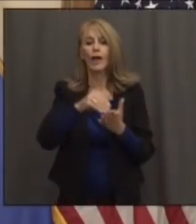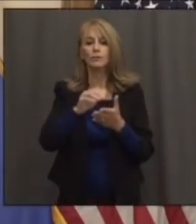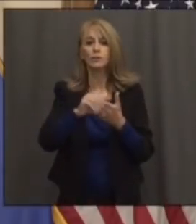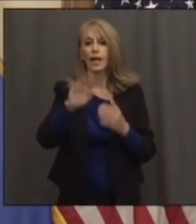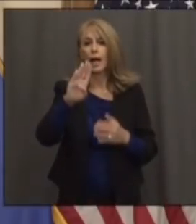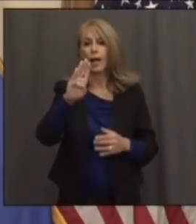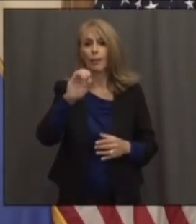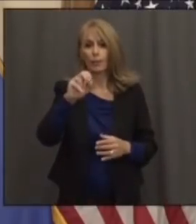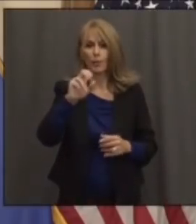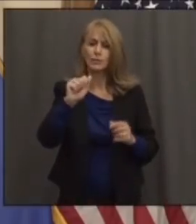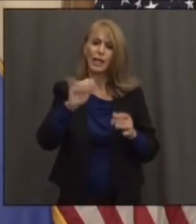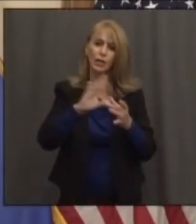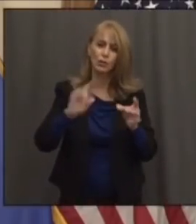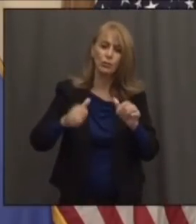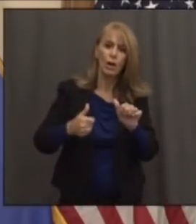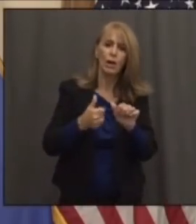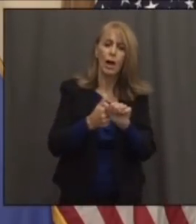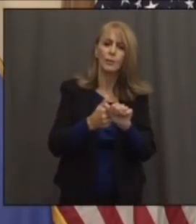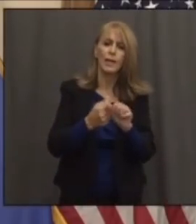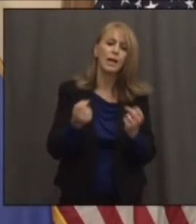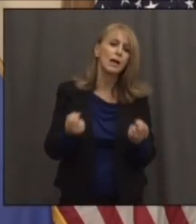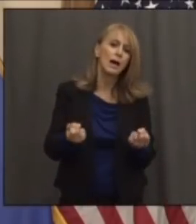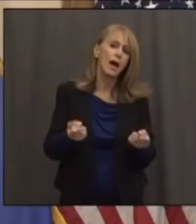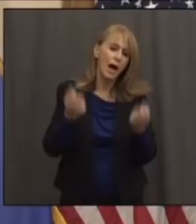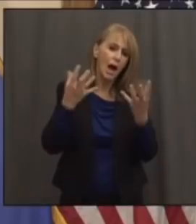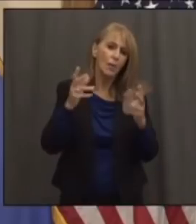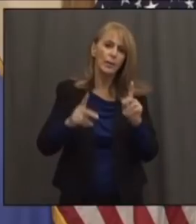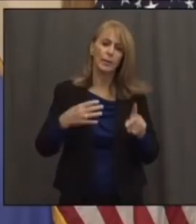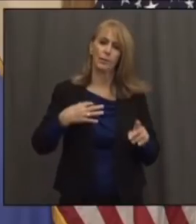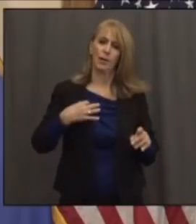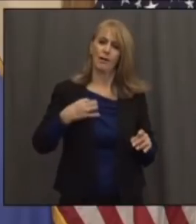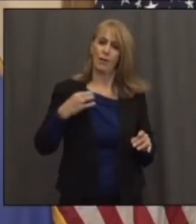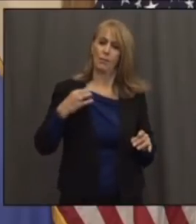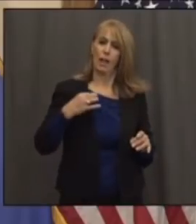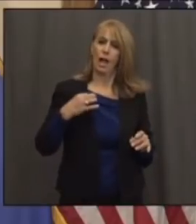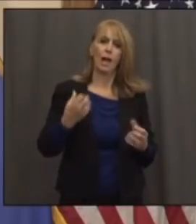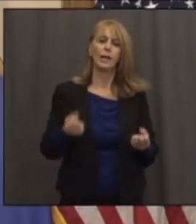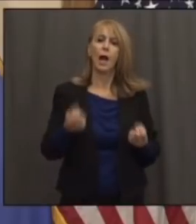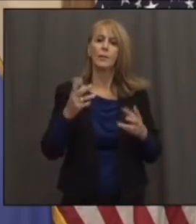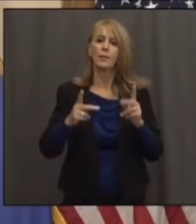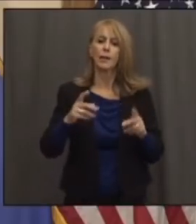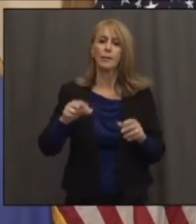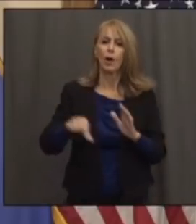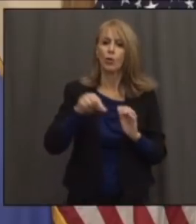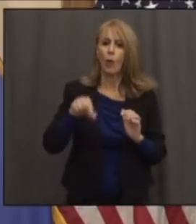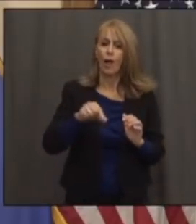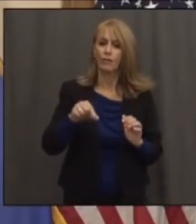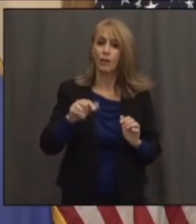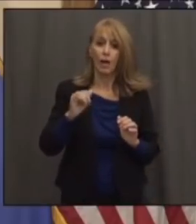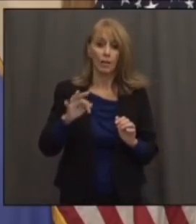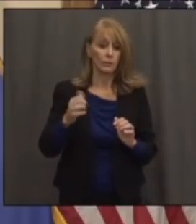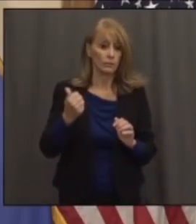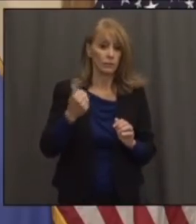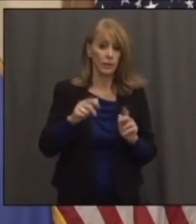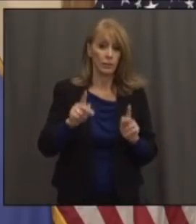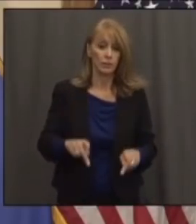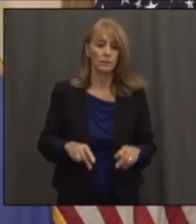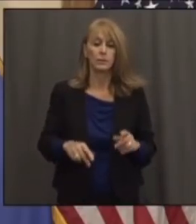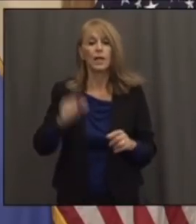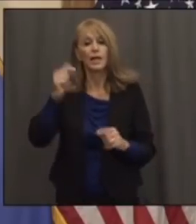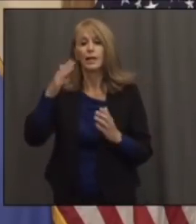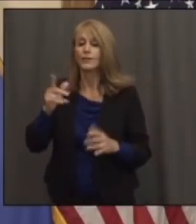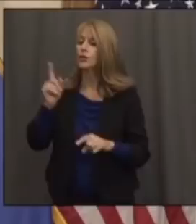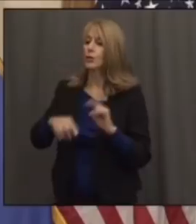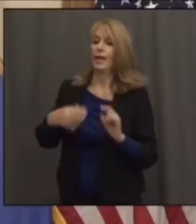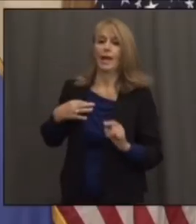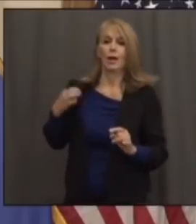any update on that? How many people have applied? Maybe how many people have qualified, if anybody has? I was just well, you can't apply